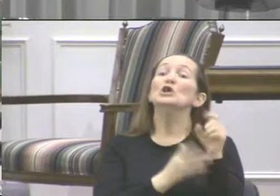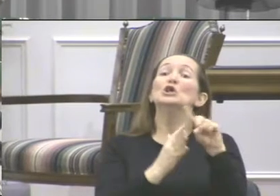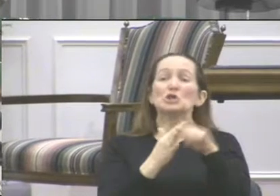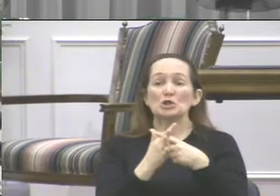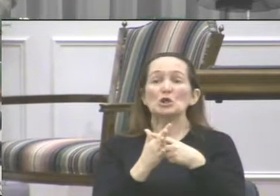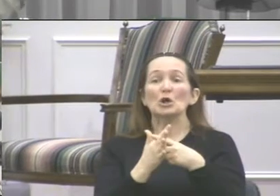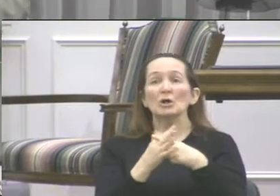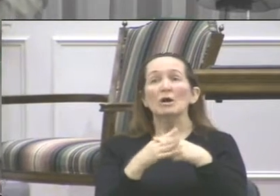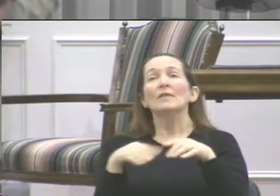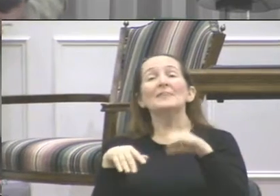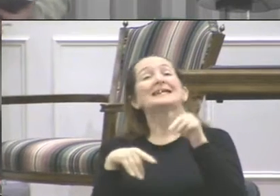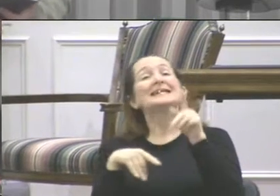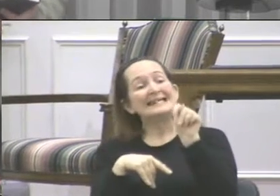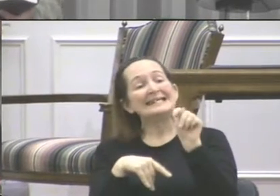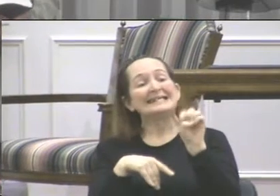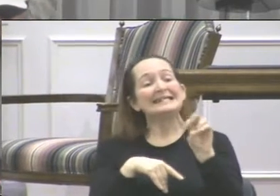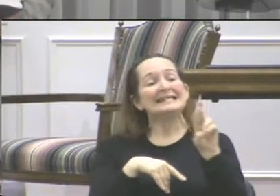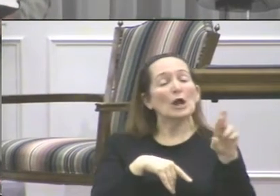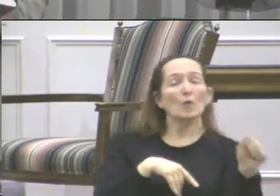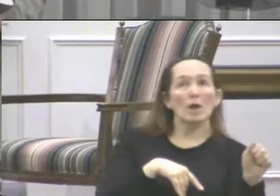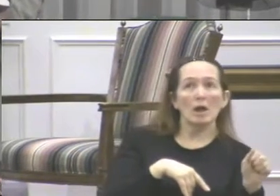God ended up taking Abraham to?